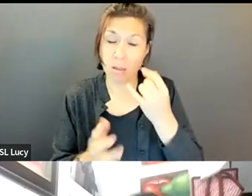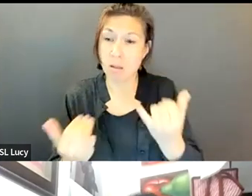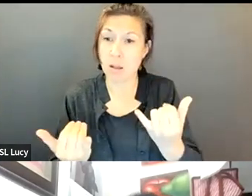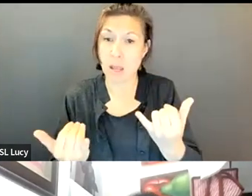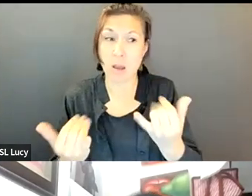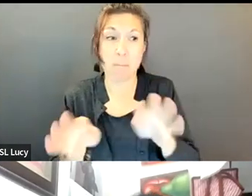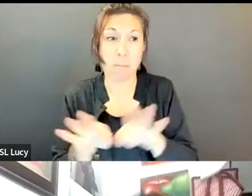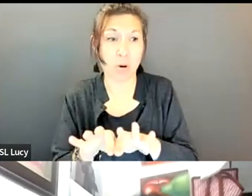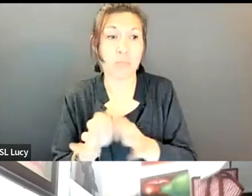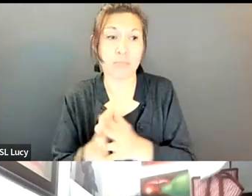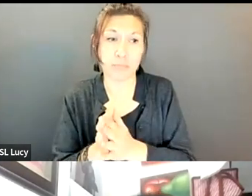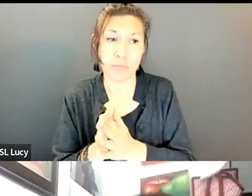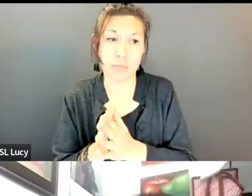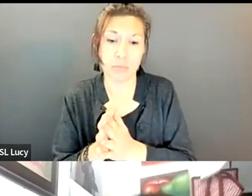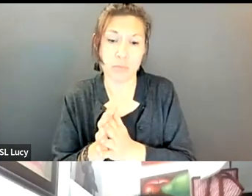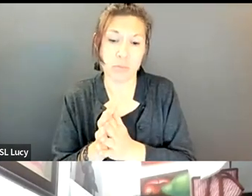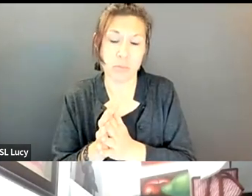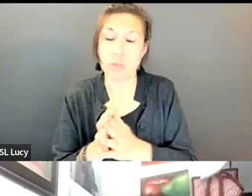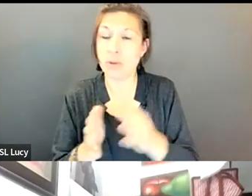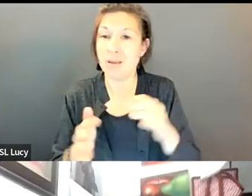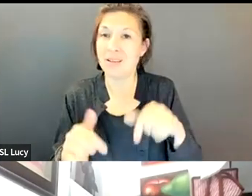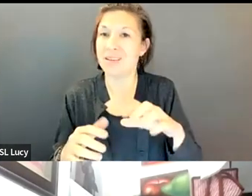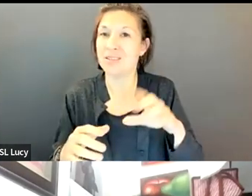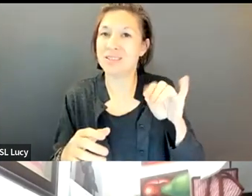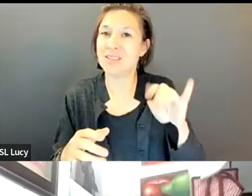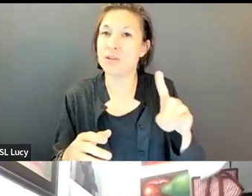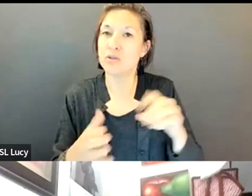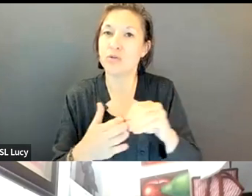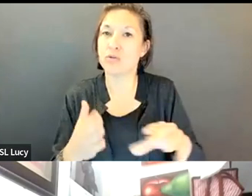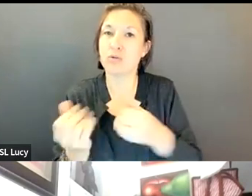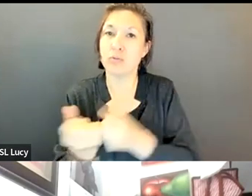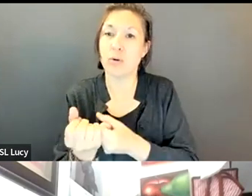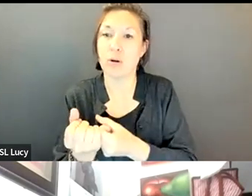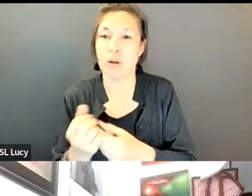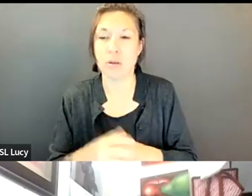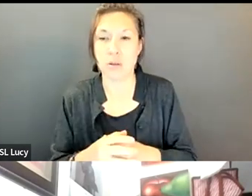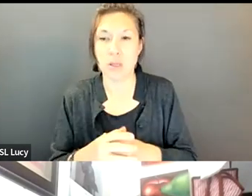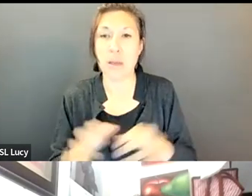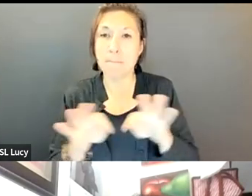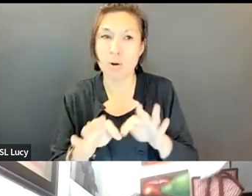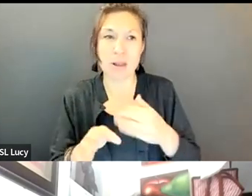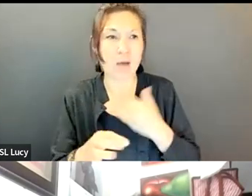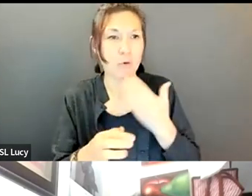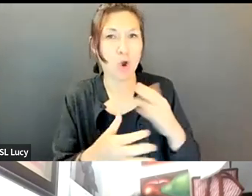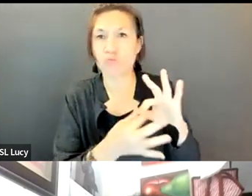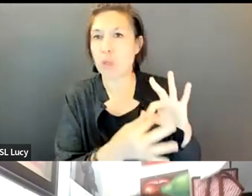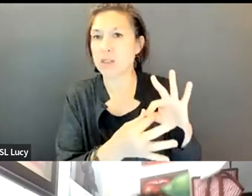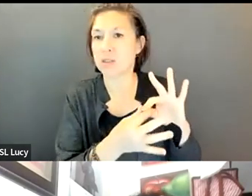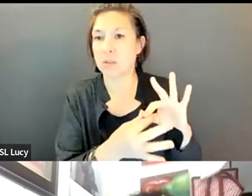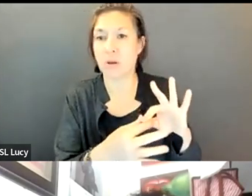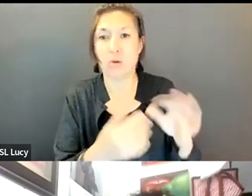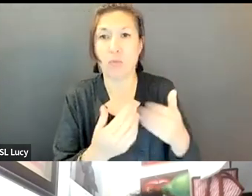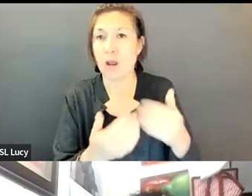support is recognize that relationship has to be at the core of any initiative